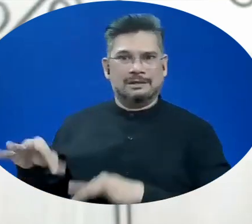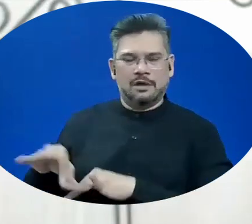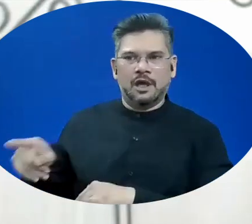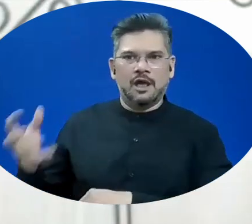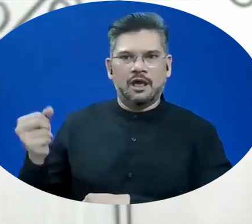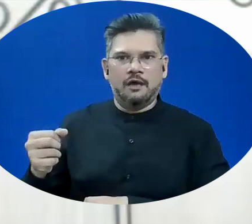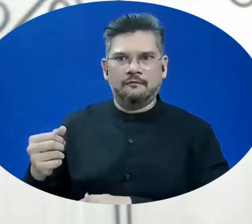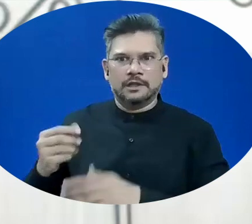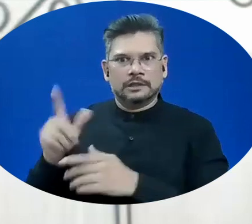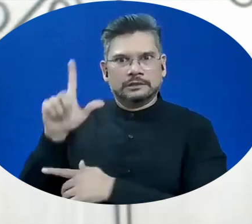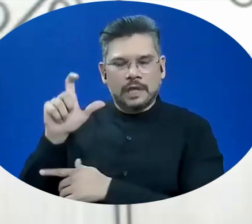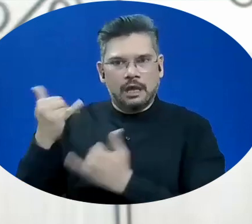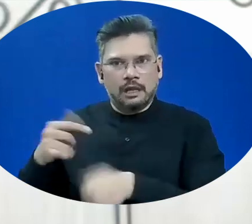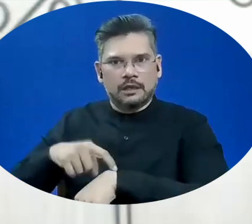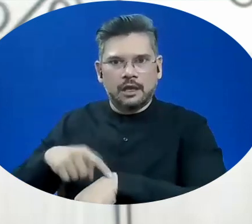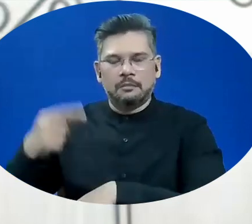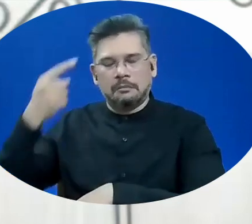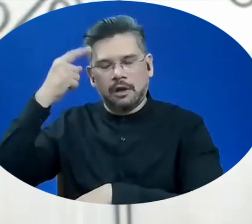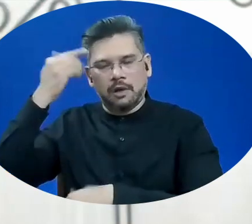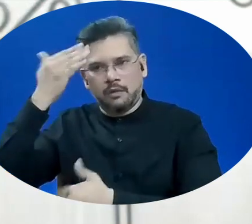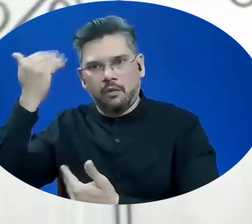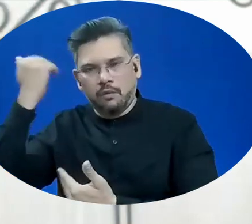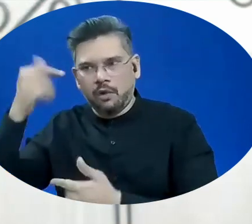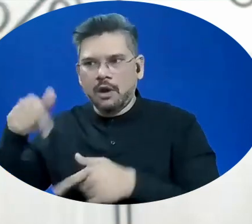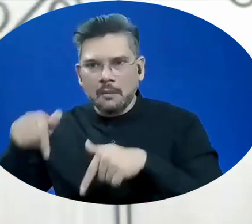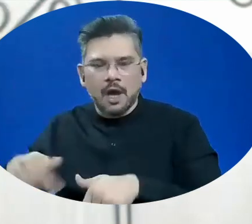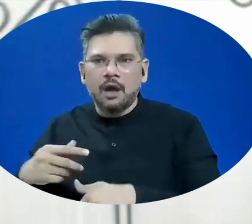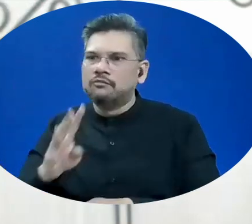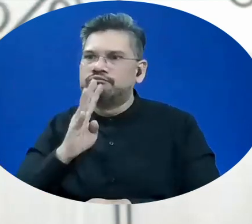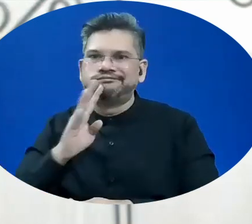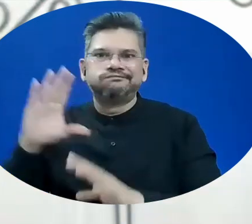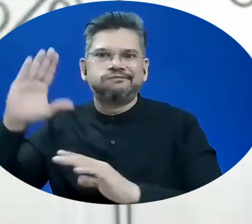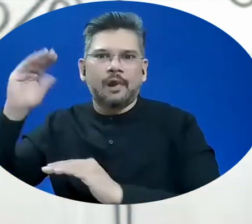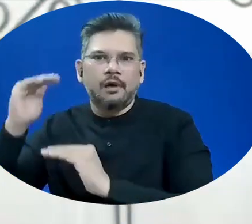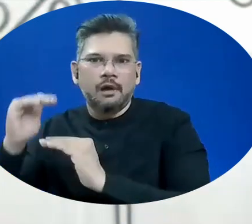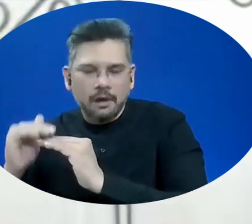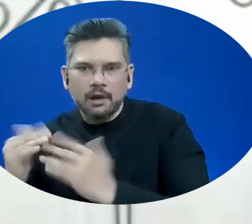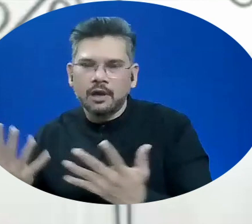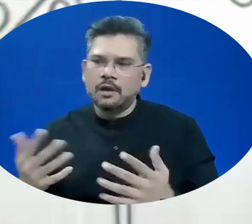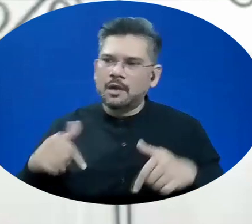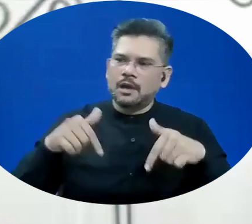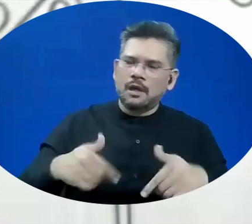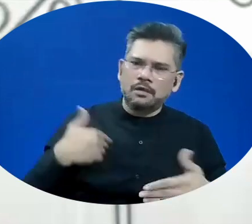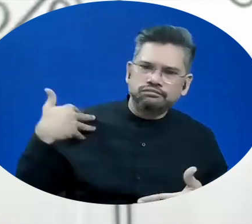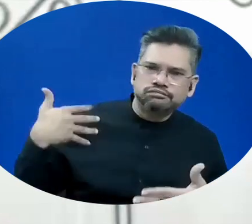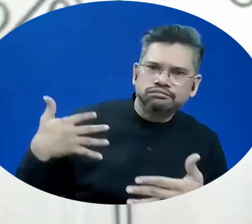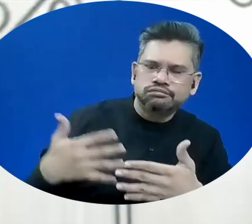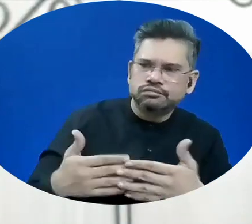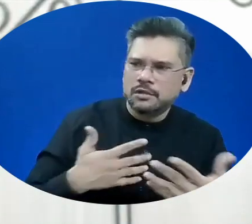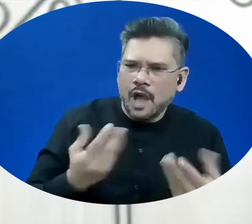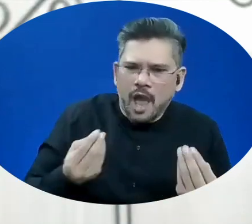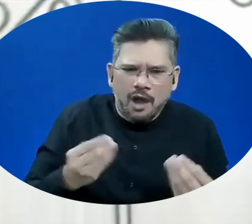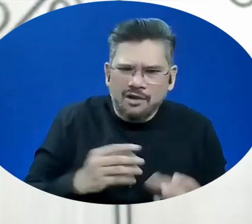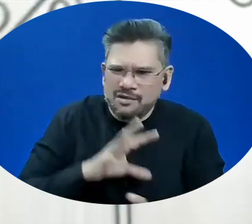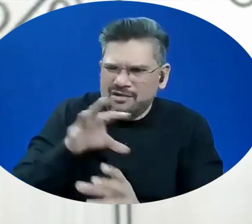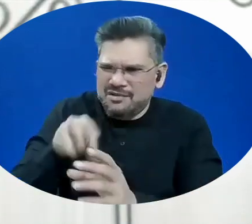now he's nonverbal. So I've been on this journey. It's like, okay, so where do I fit into this? So it's been very challenging.